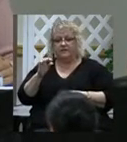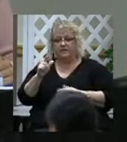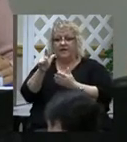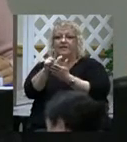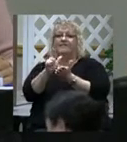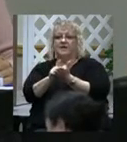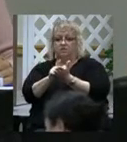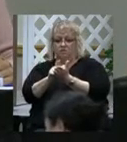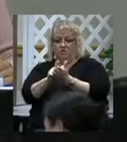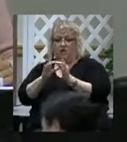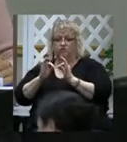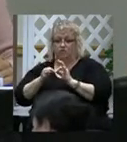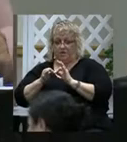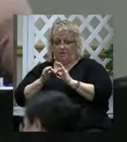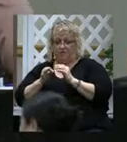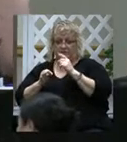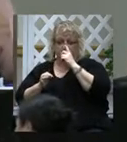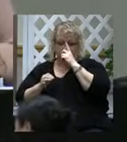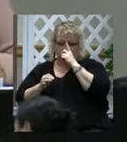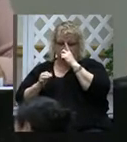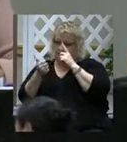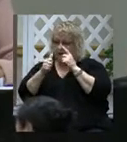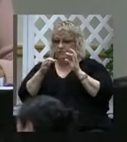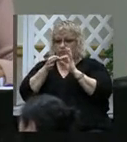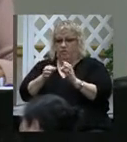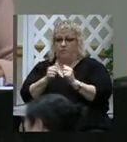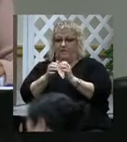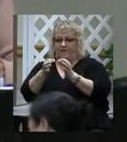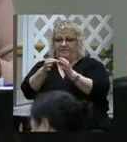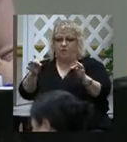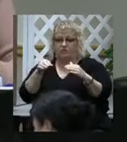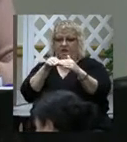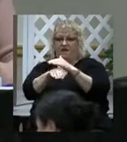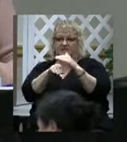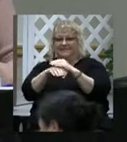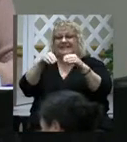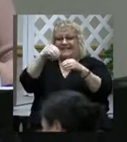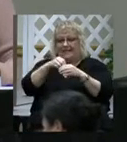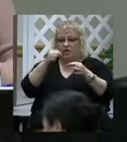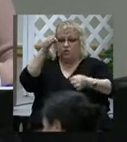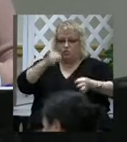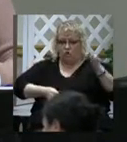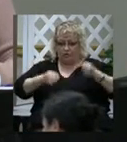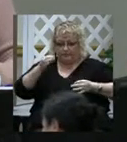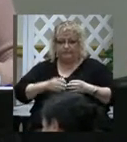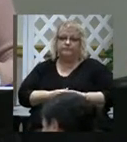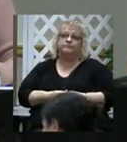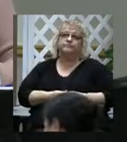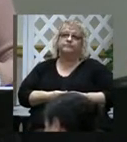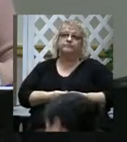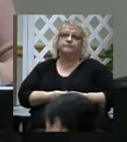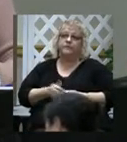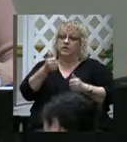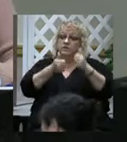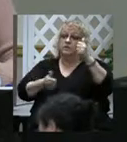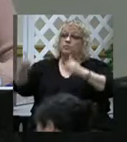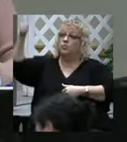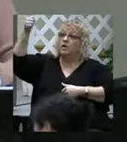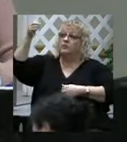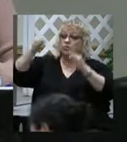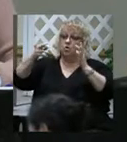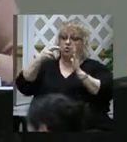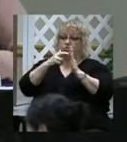legal interpreting and anything that has to do with language access in the courts. Our Supreme Court rules